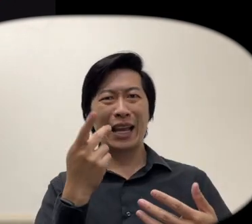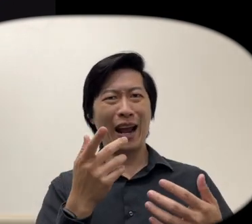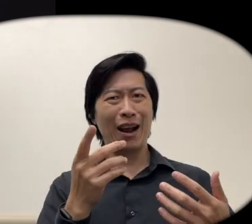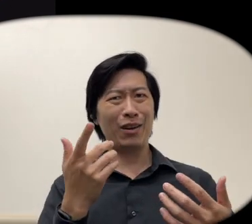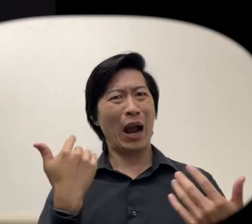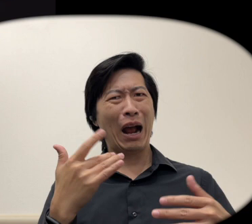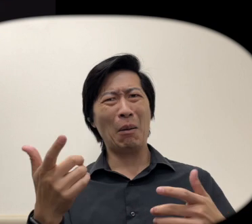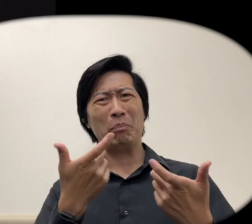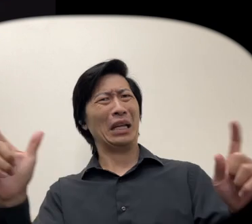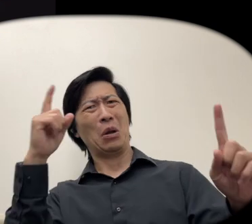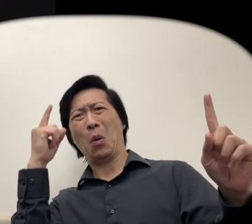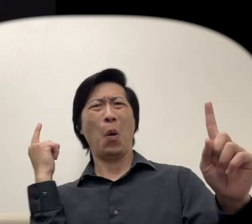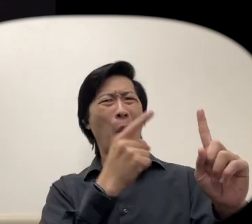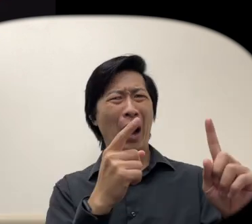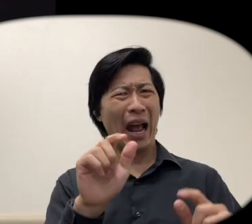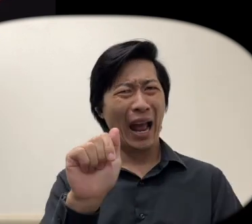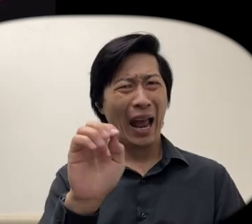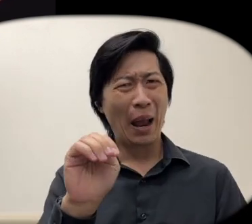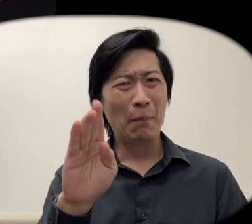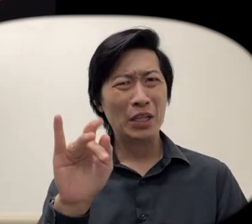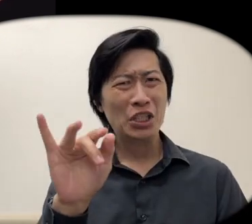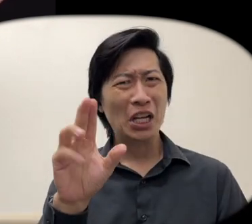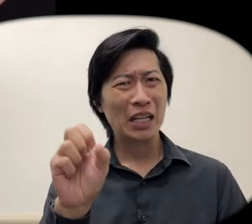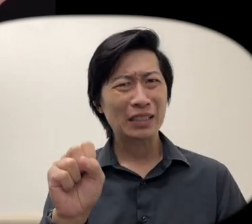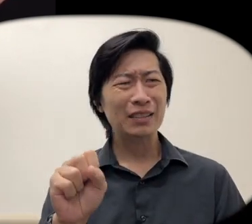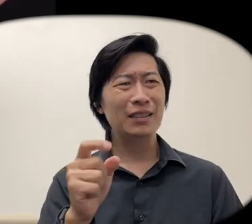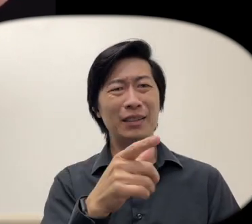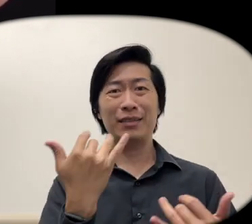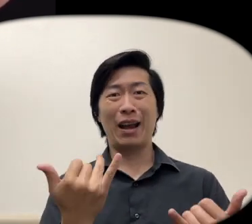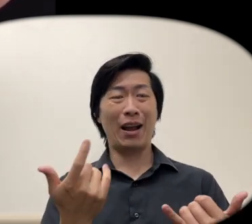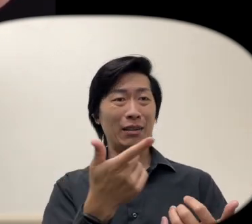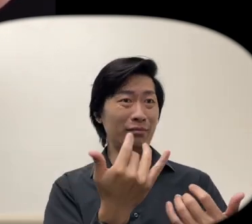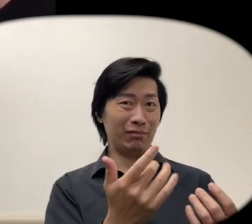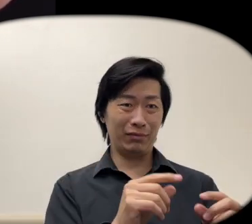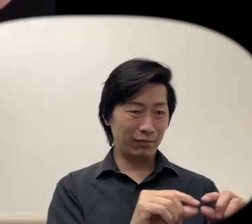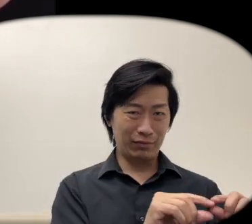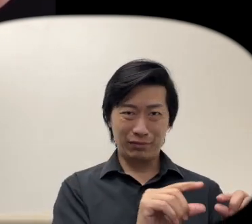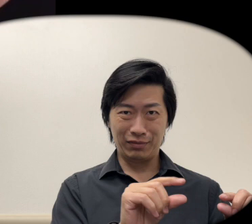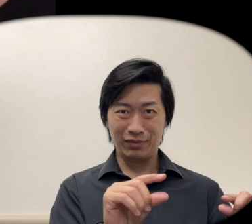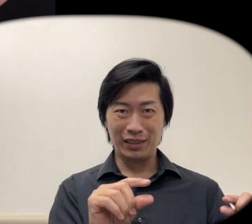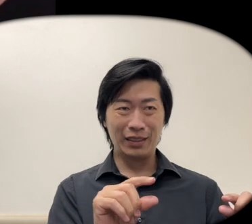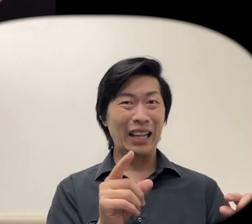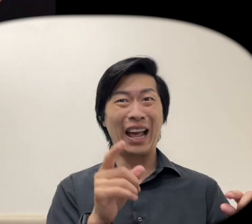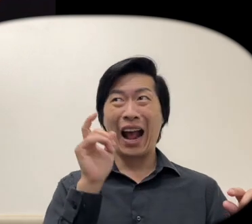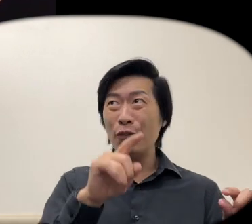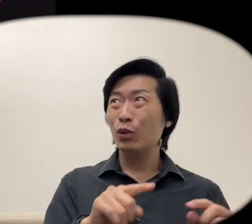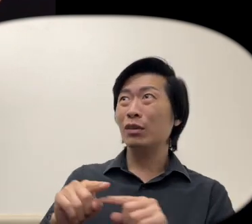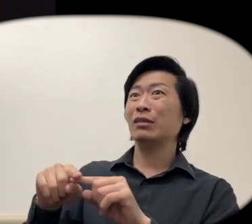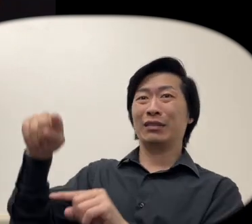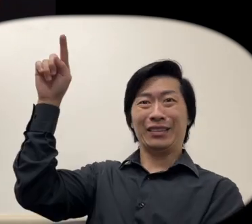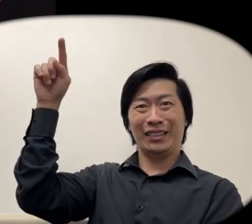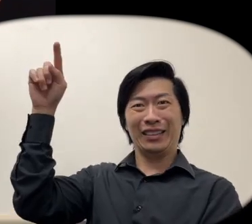the first graph that we showed of what the sales they were doing now, this is what it looks like. This is where they need to get at from a quarterly run